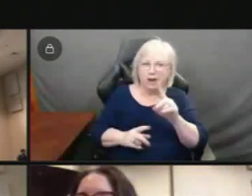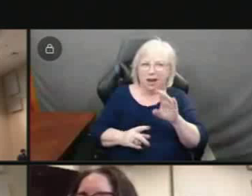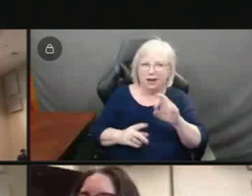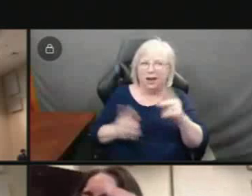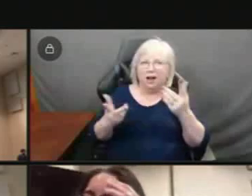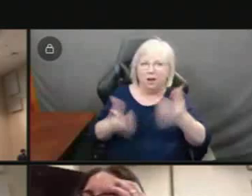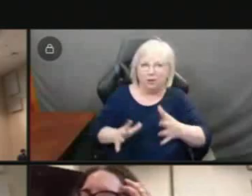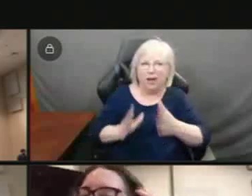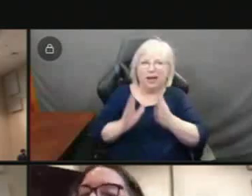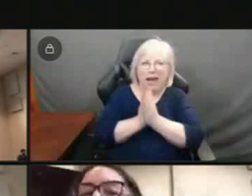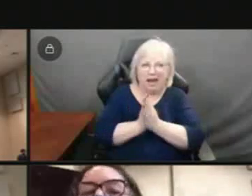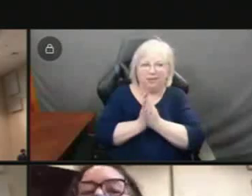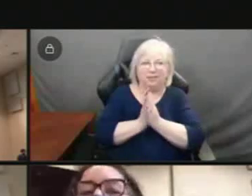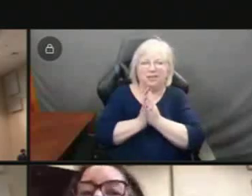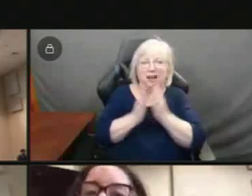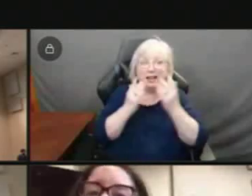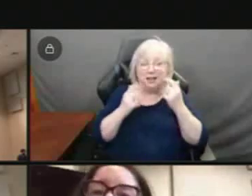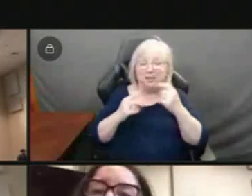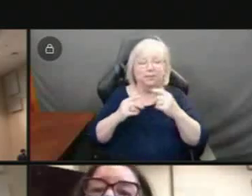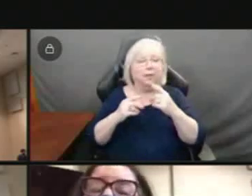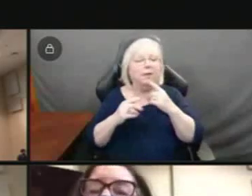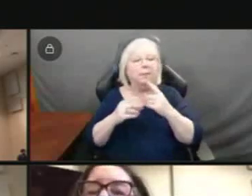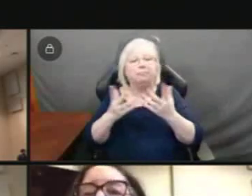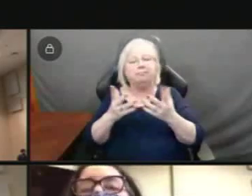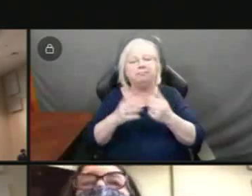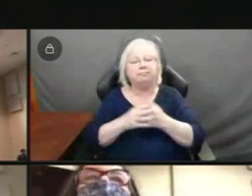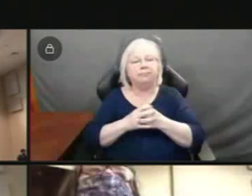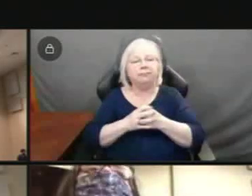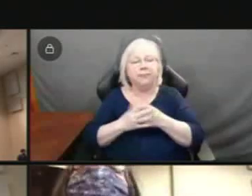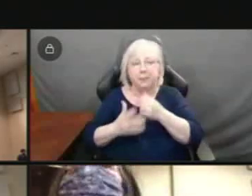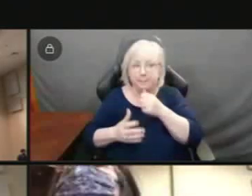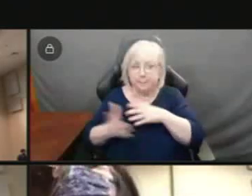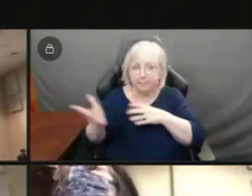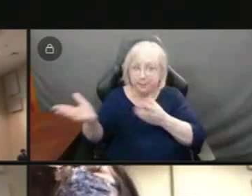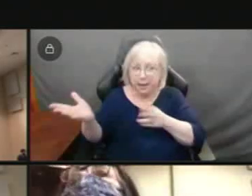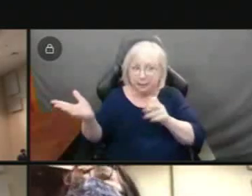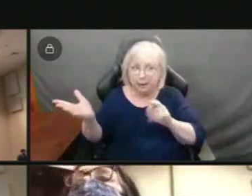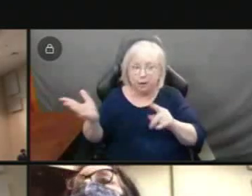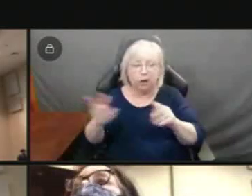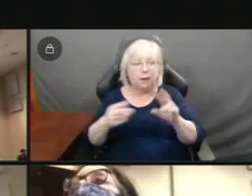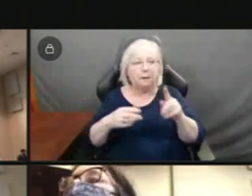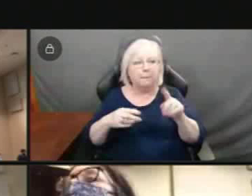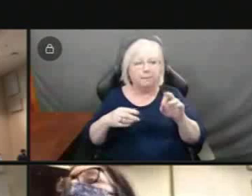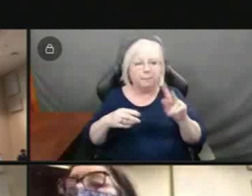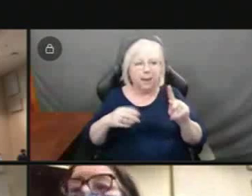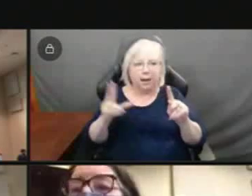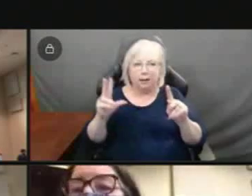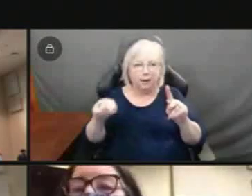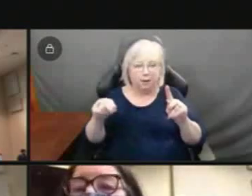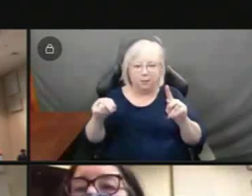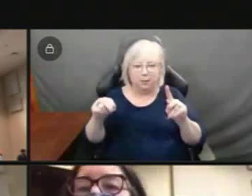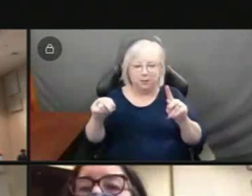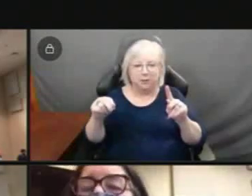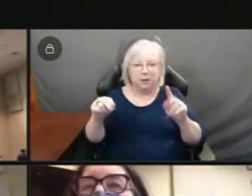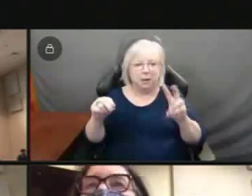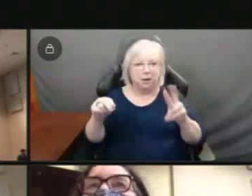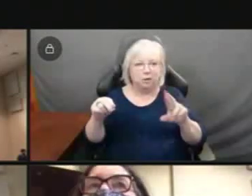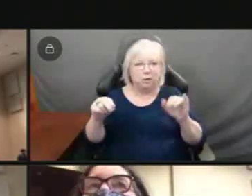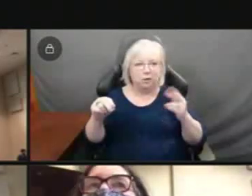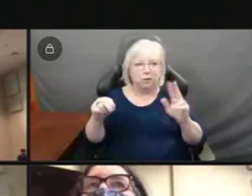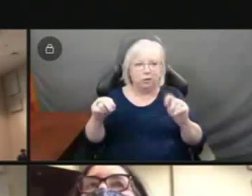allowing for questions. There's been a roll call. Madam Clerk? Director Pack? No. Director